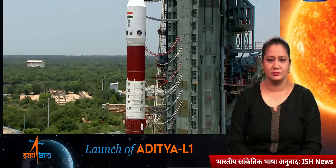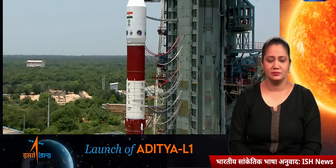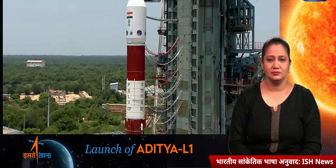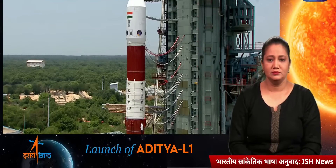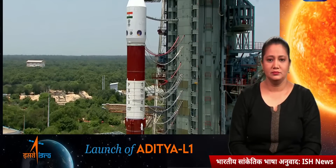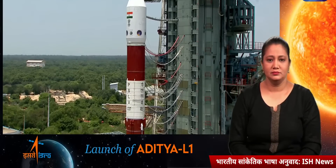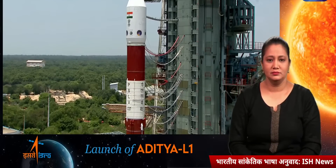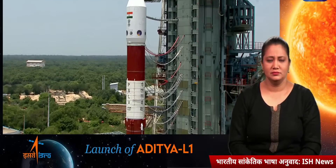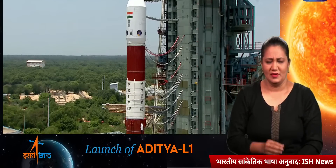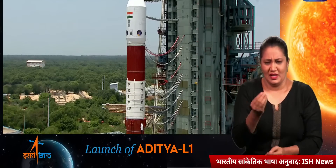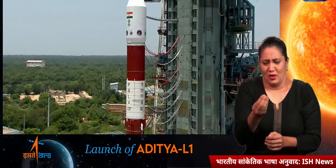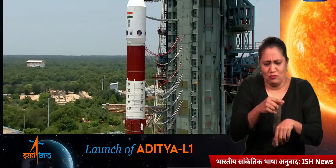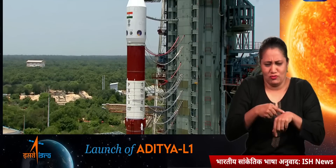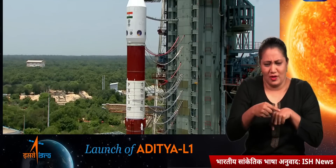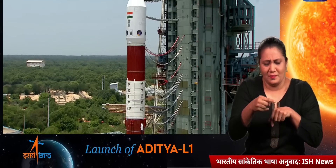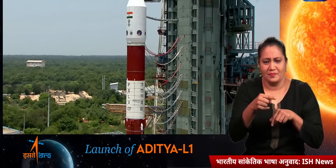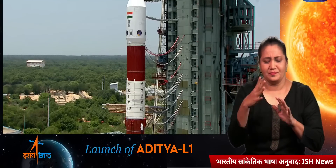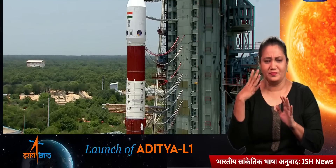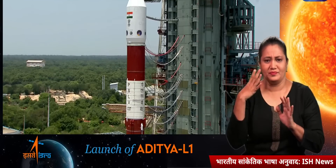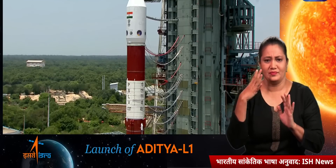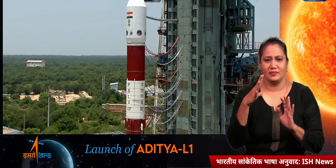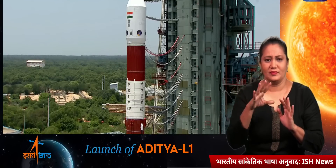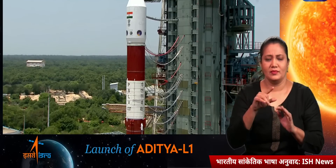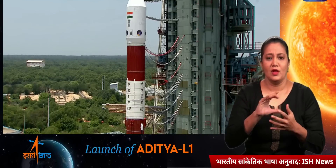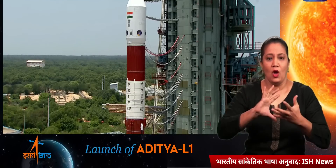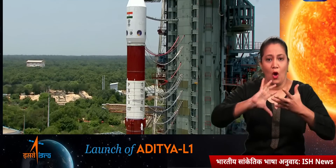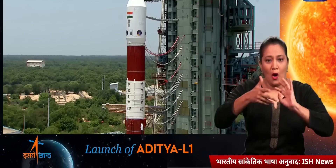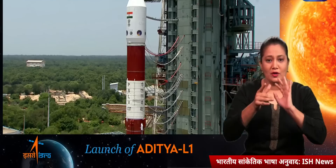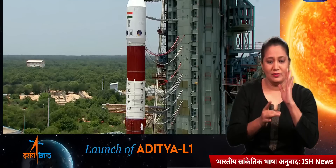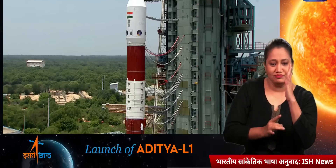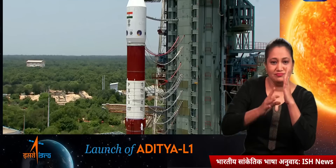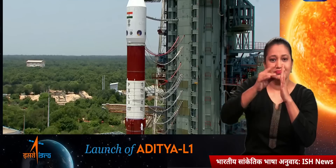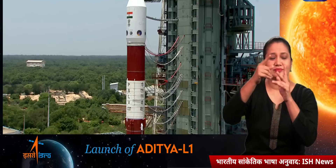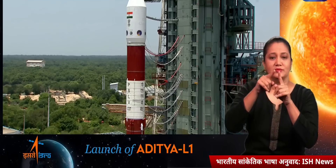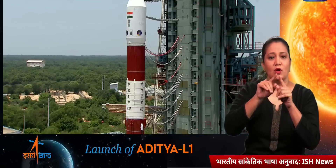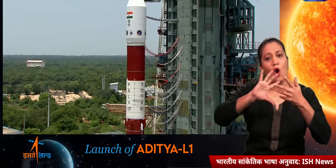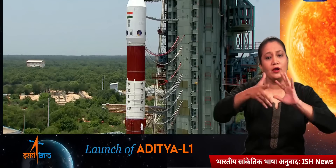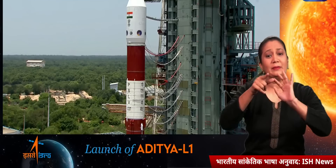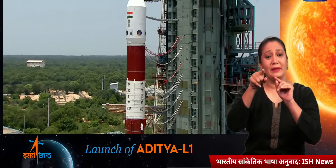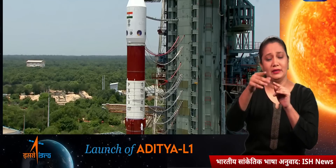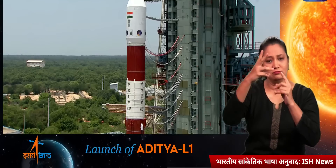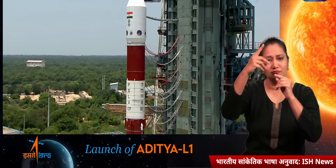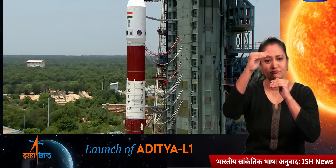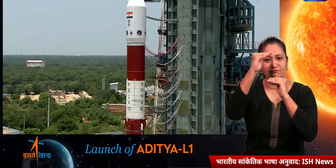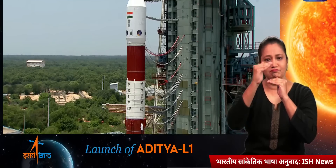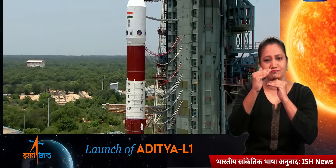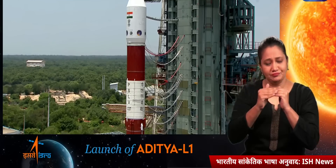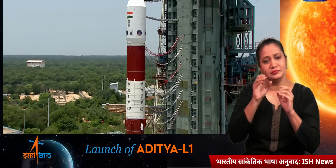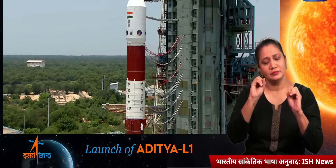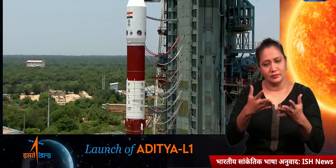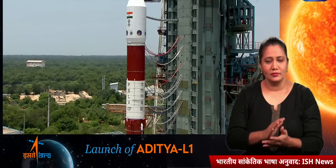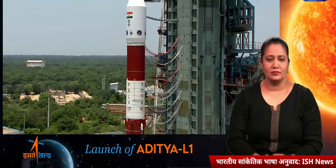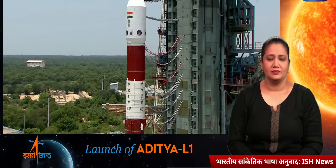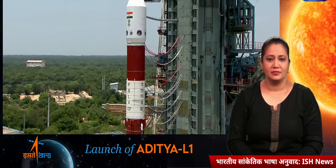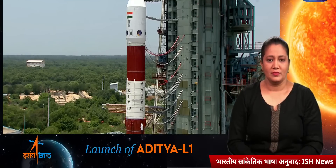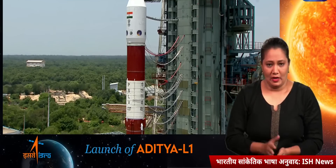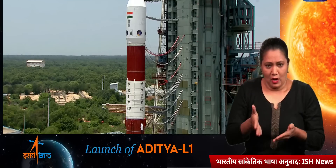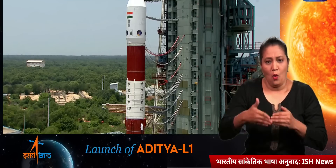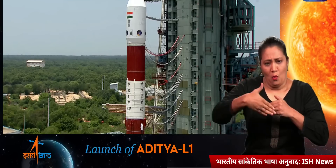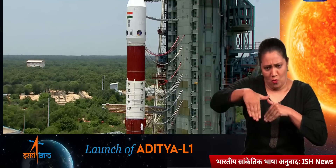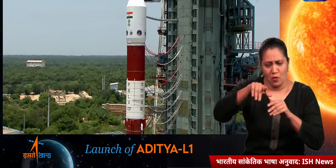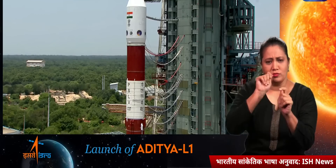Now in a little while we will go to the automatic launch sequence initiation, for which the preparations are